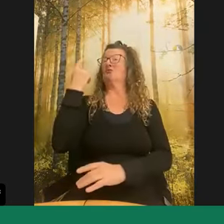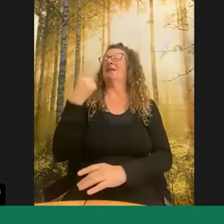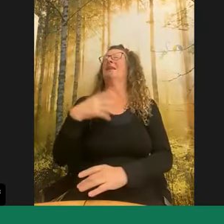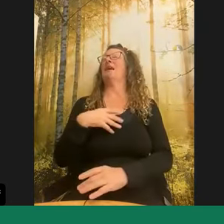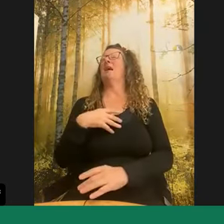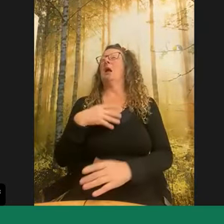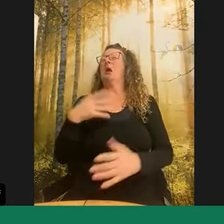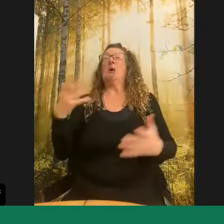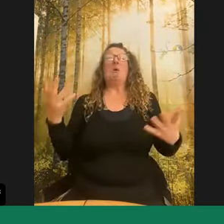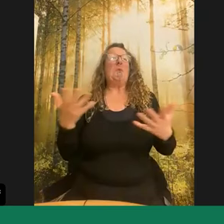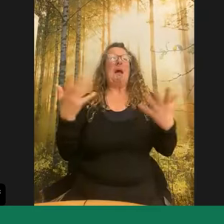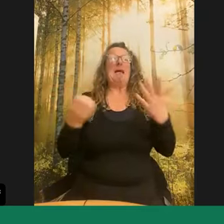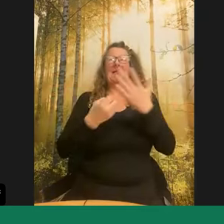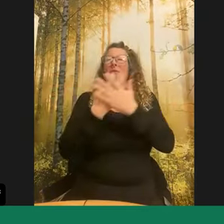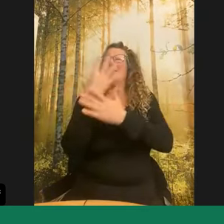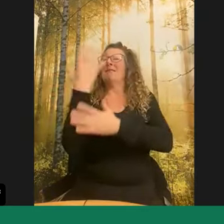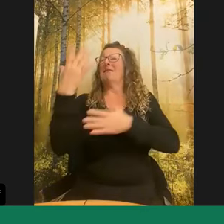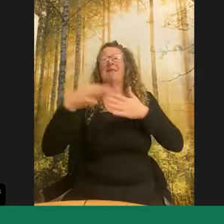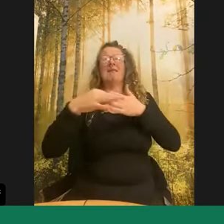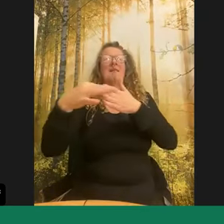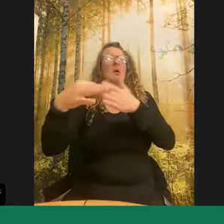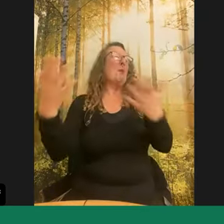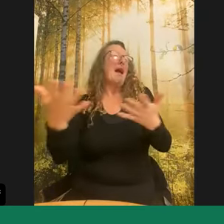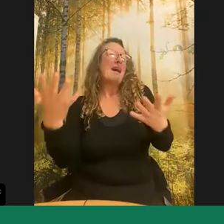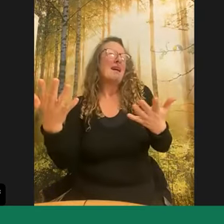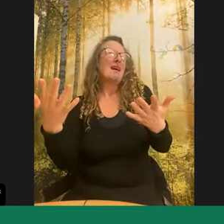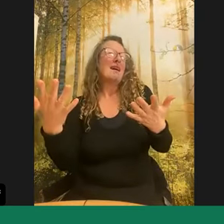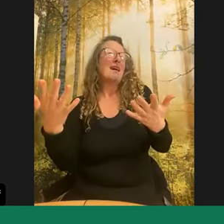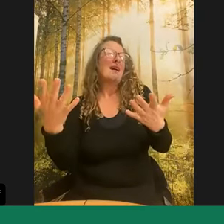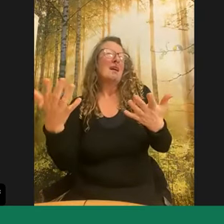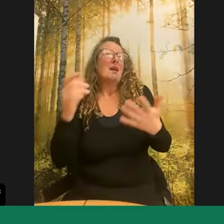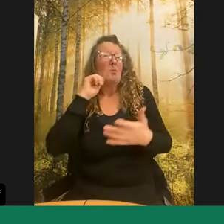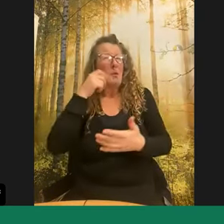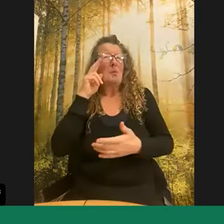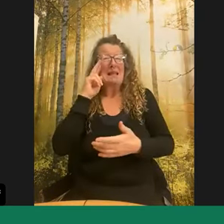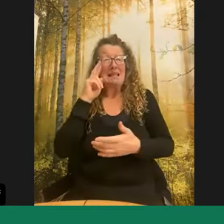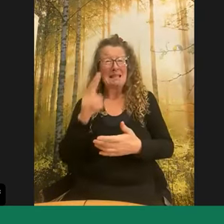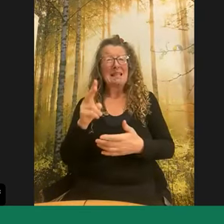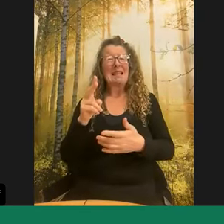where does it go from here, whether or not we're going to be still seeing this in a couple of